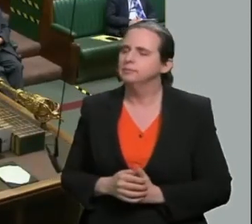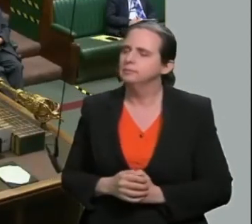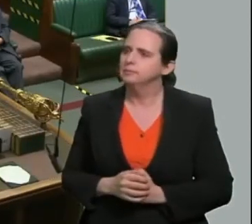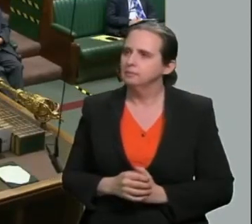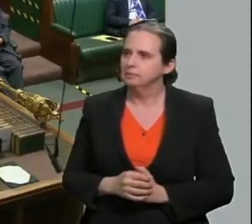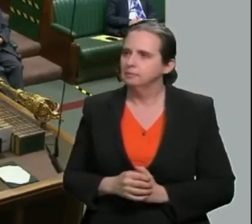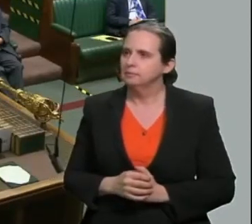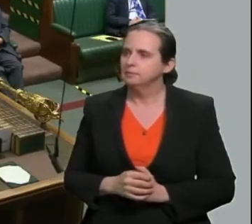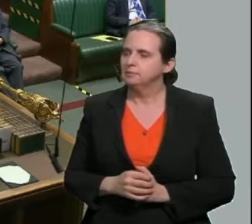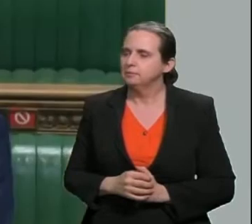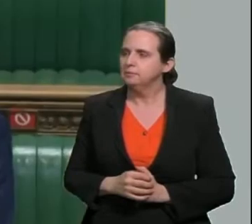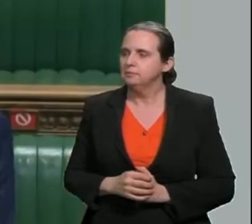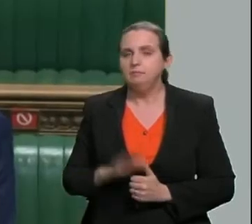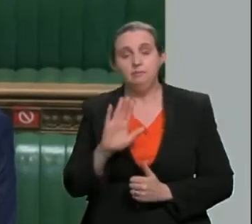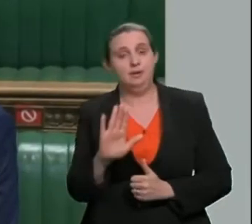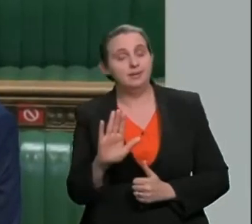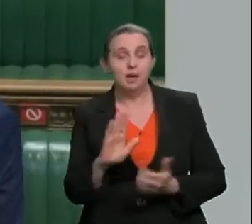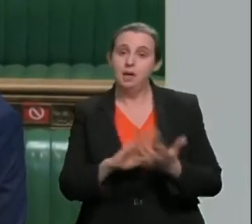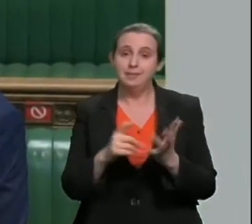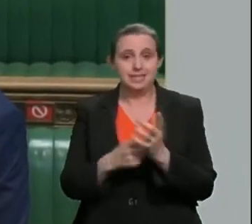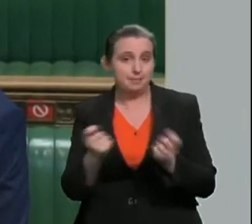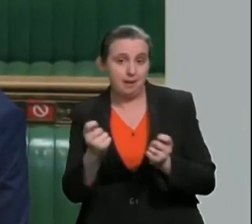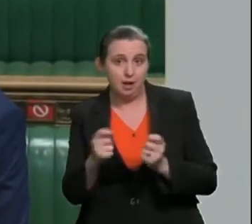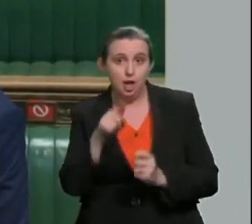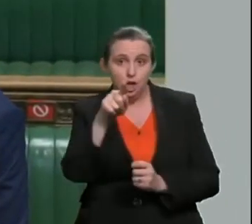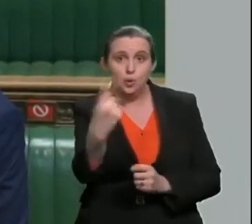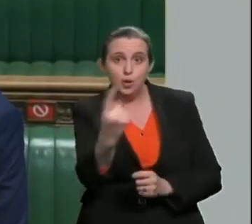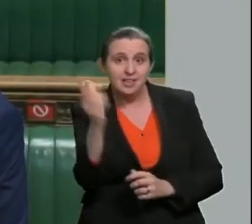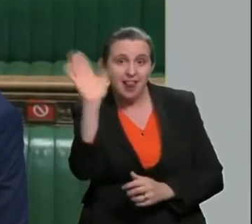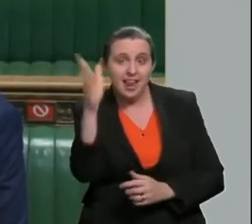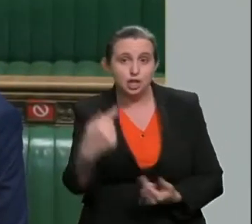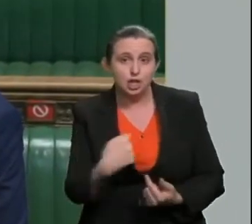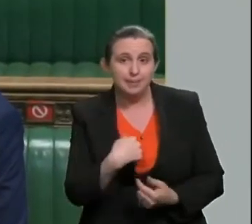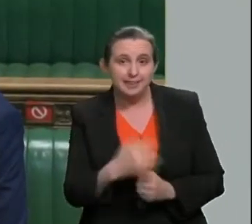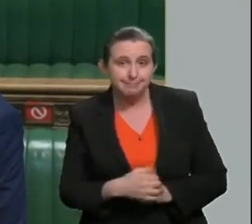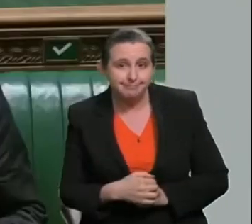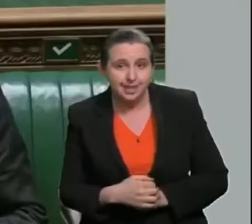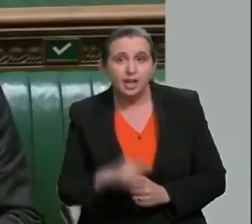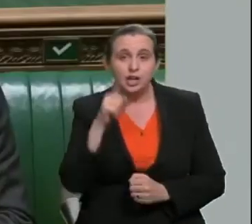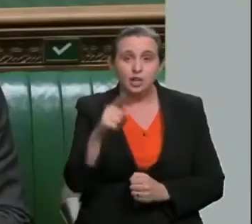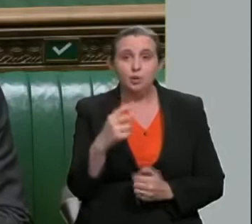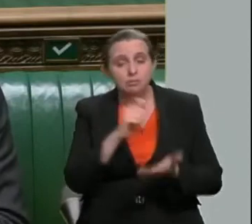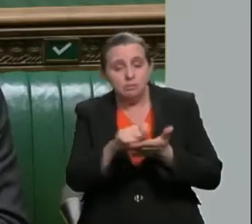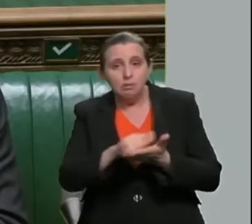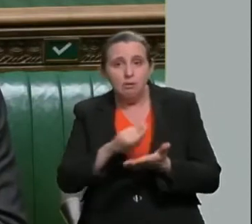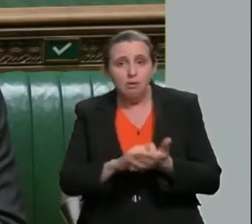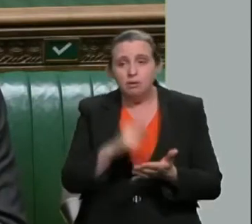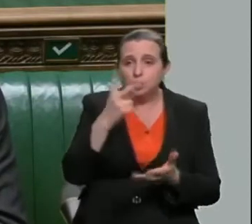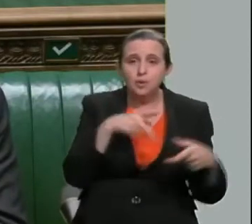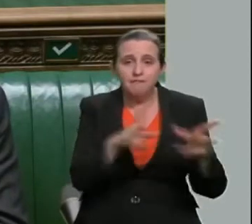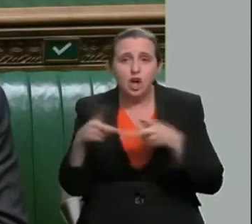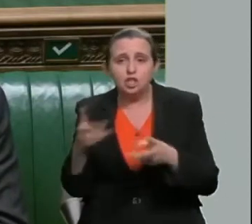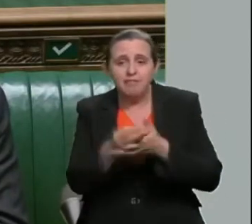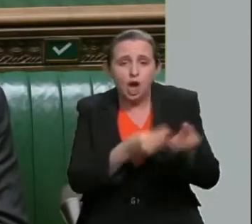Speaker, I'm not going to take lectures from a man who wrote 2 versions of every column he ever wrote as a journalist, who proposed